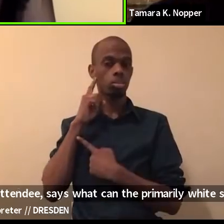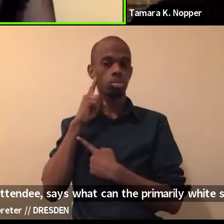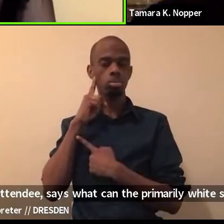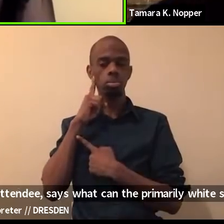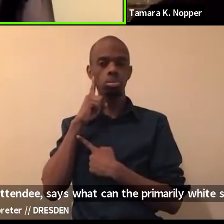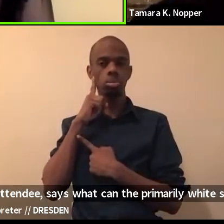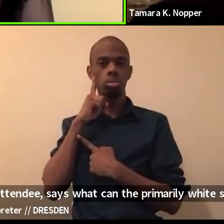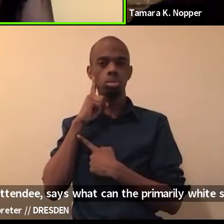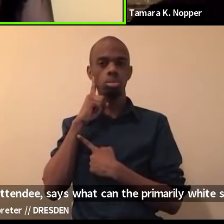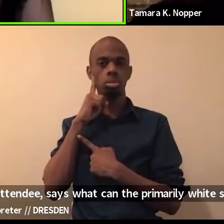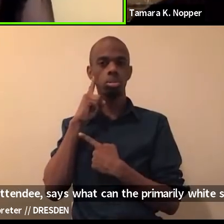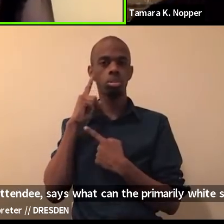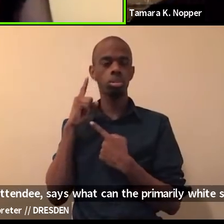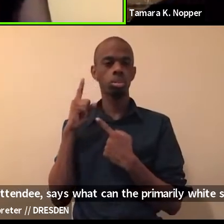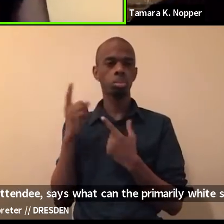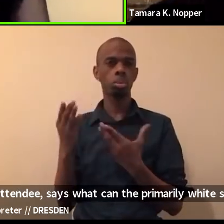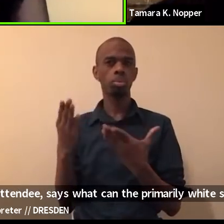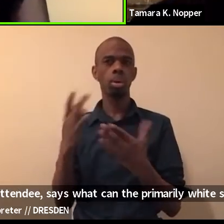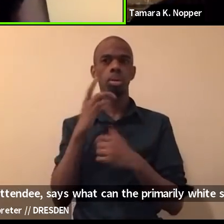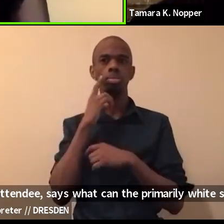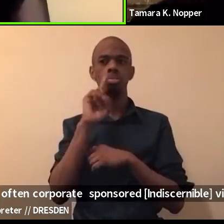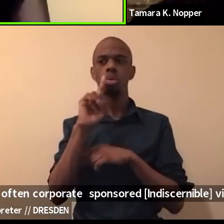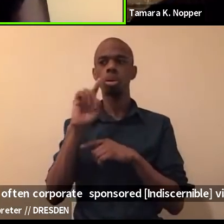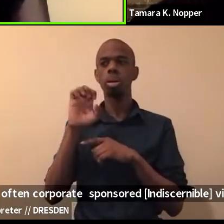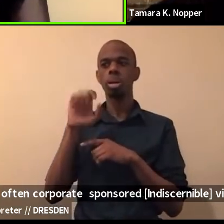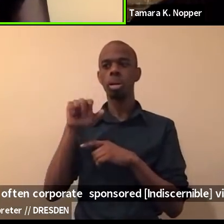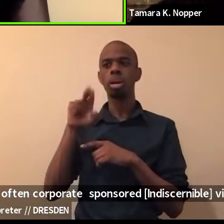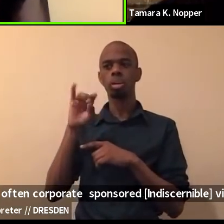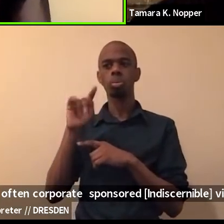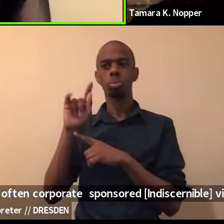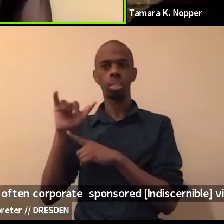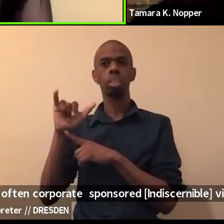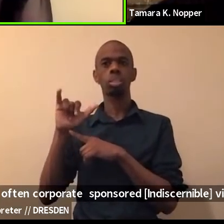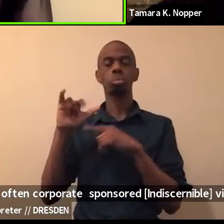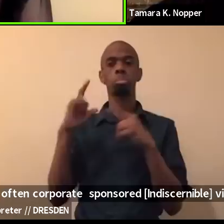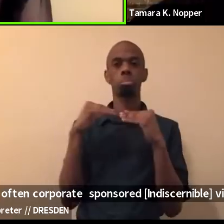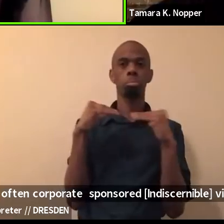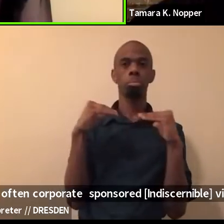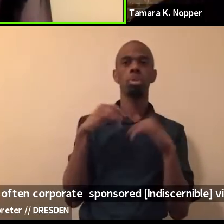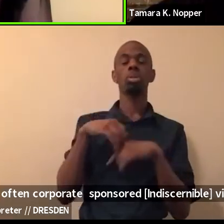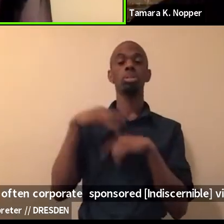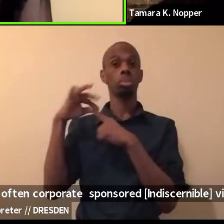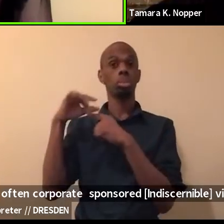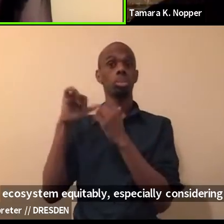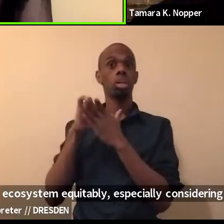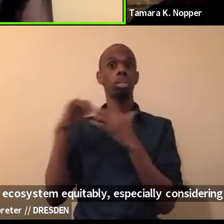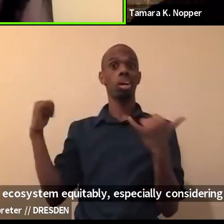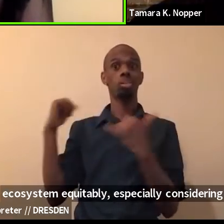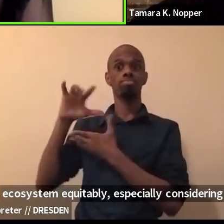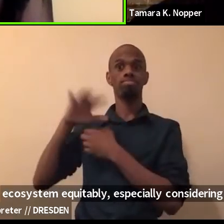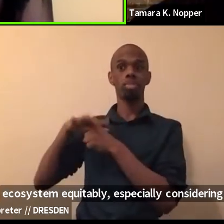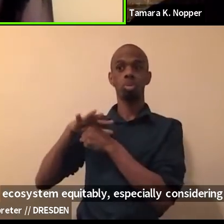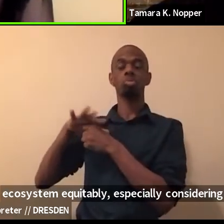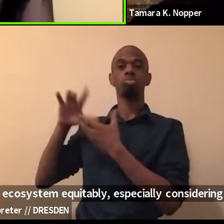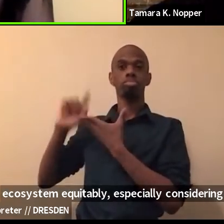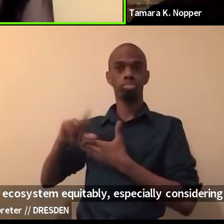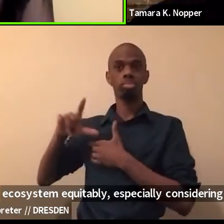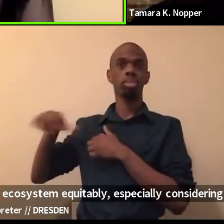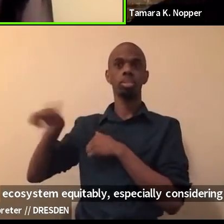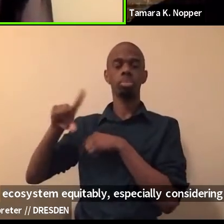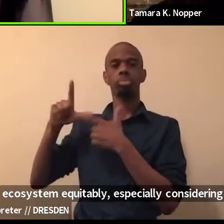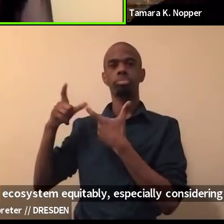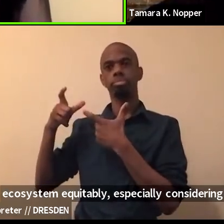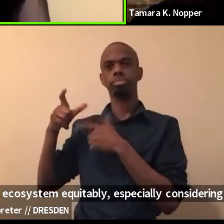ecosystem equitably, especially considering that local and independent newsrooms have been disinvested for decades? Will they only self-correct